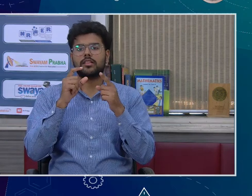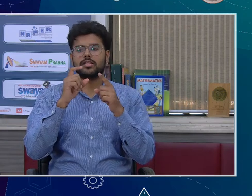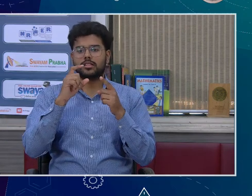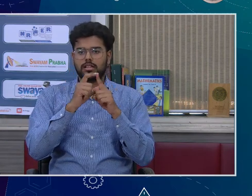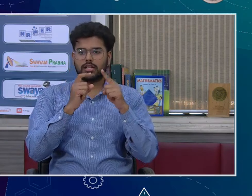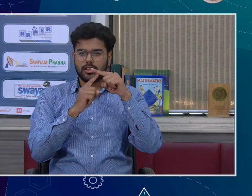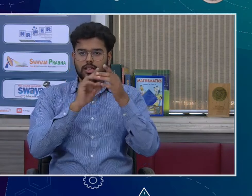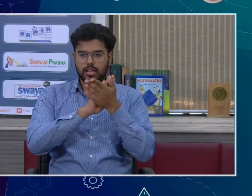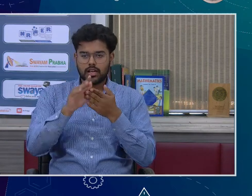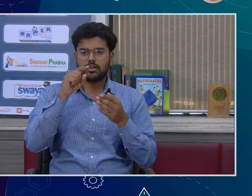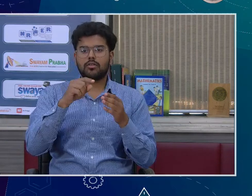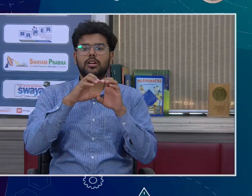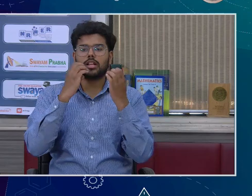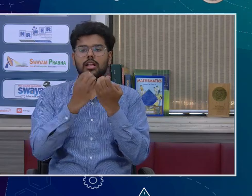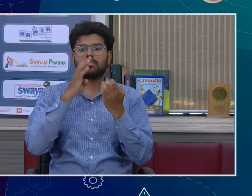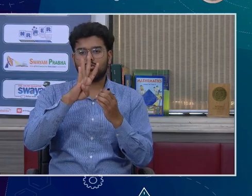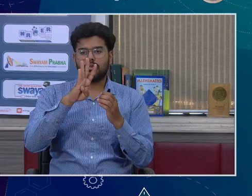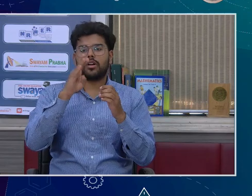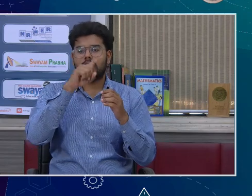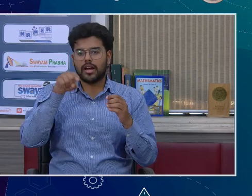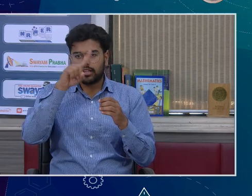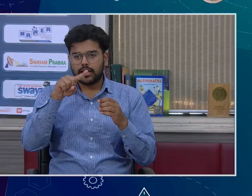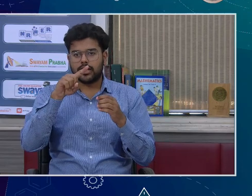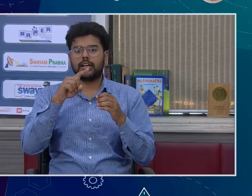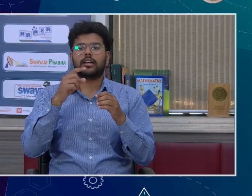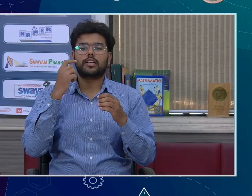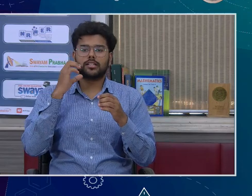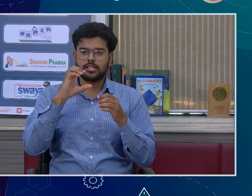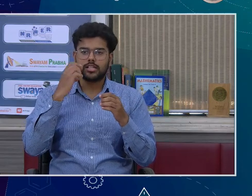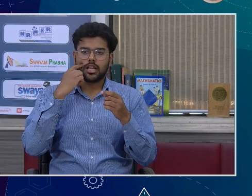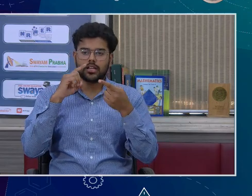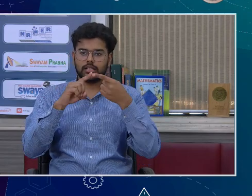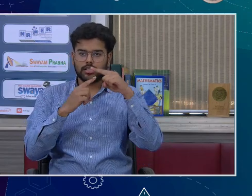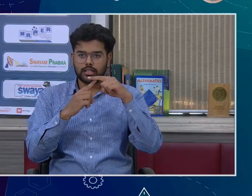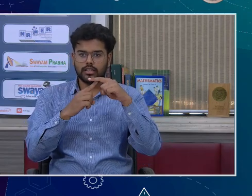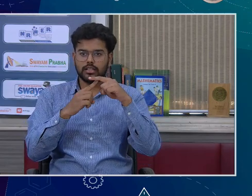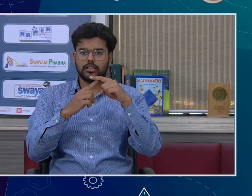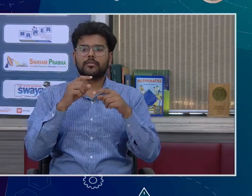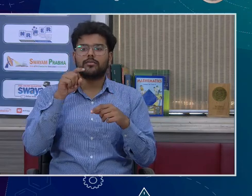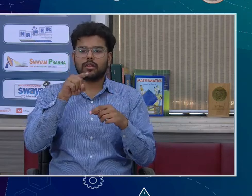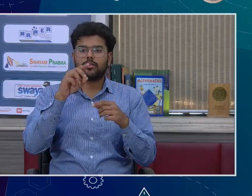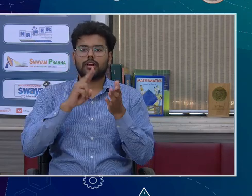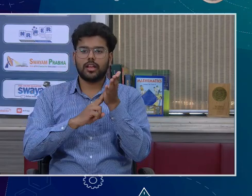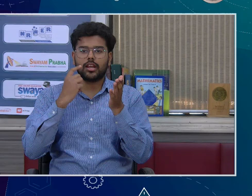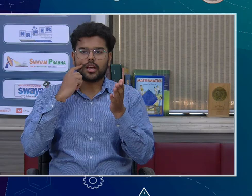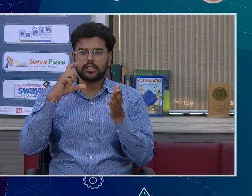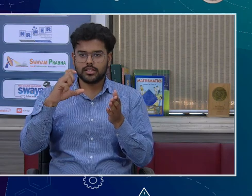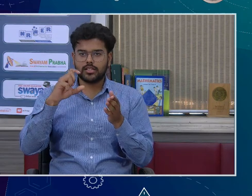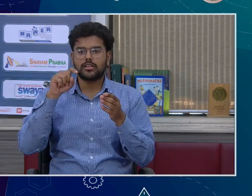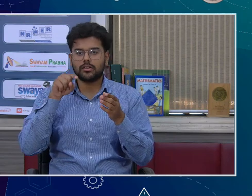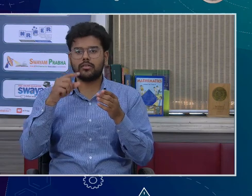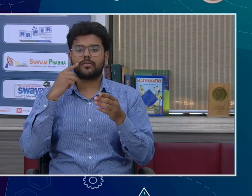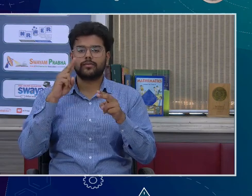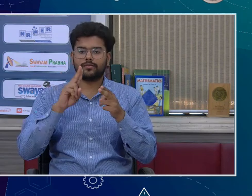dth.class4@ciet.nic.in. These are the coordinates of contact. So let's begin this English session of teaching learning interventions